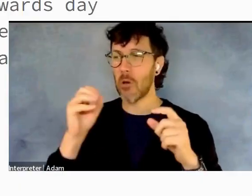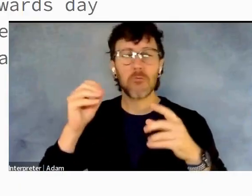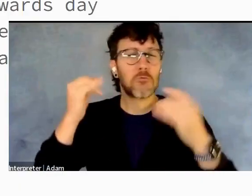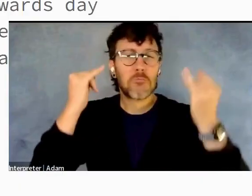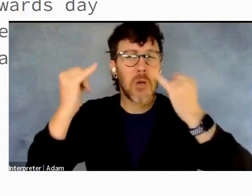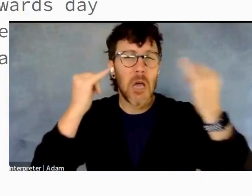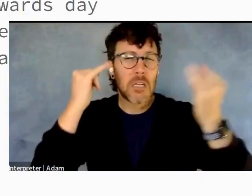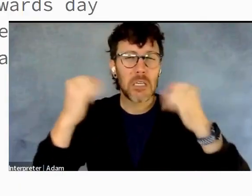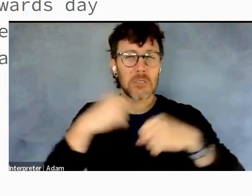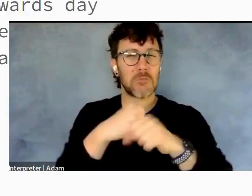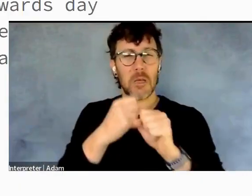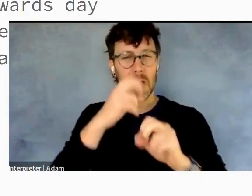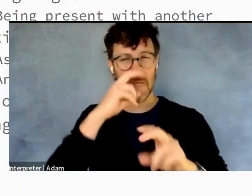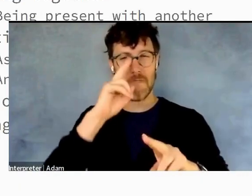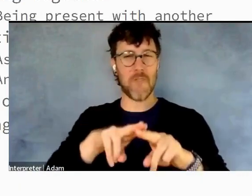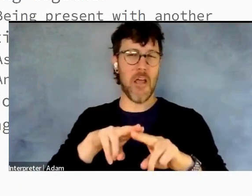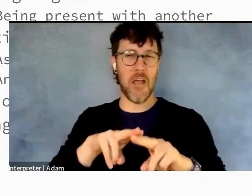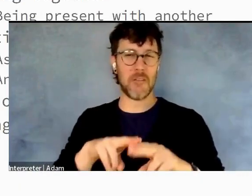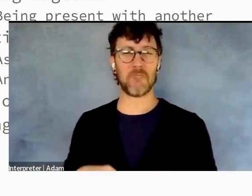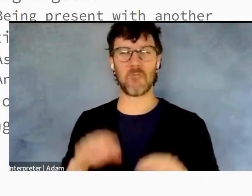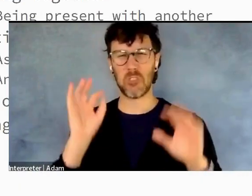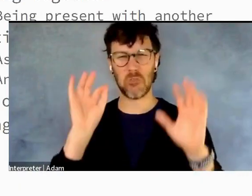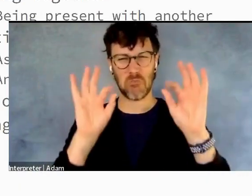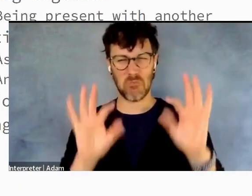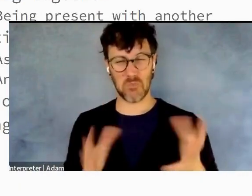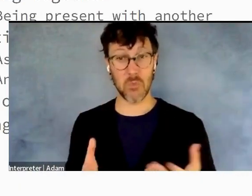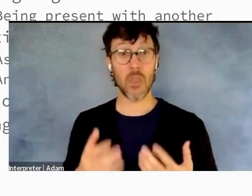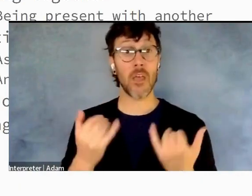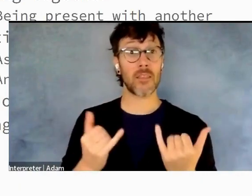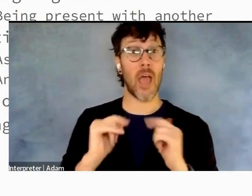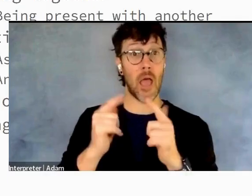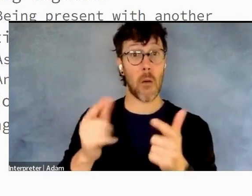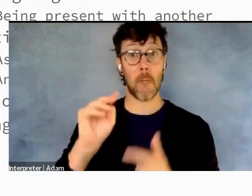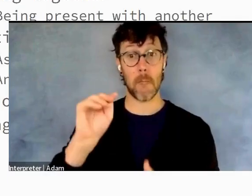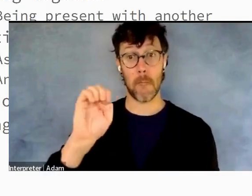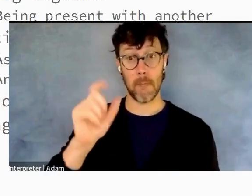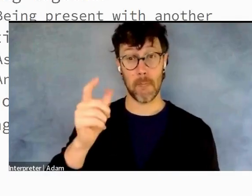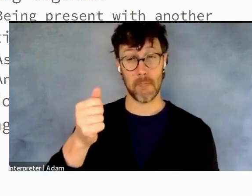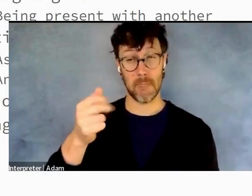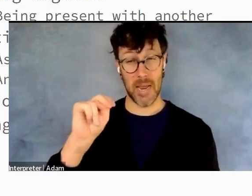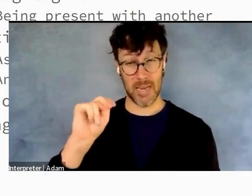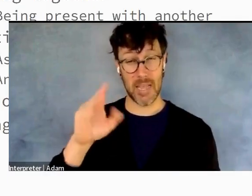fun. And I'm going to let Megan's going to do the next slide,